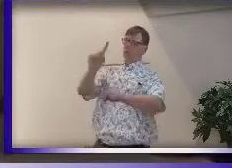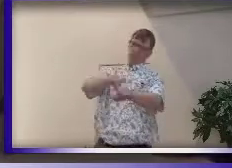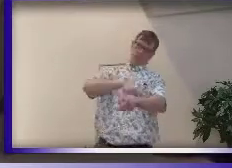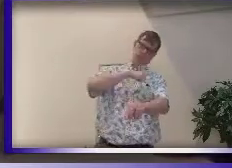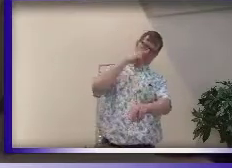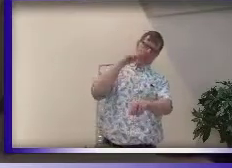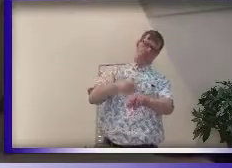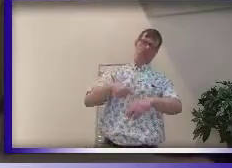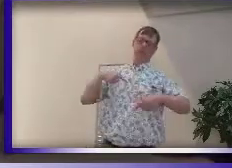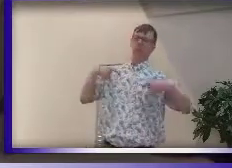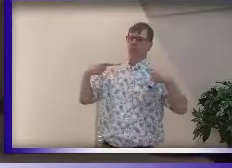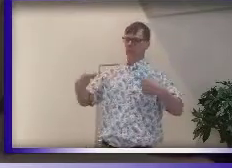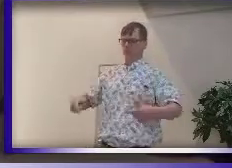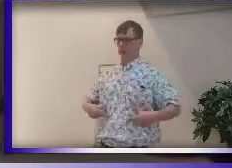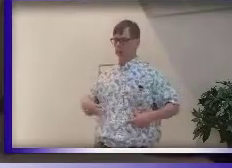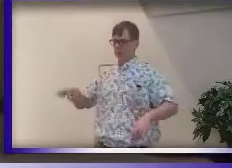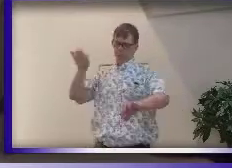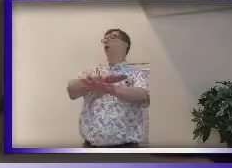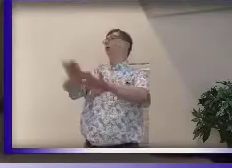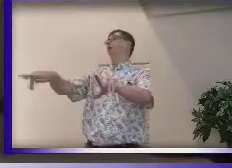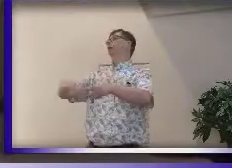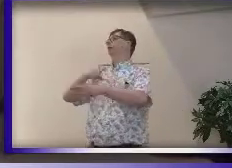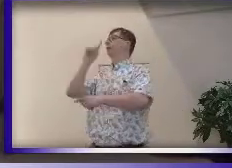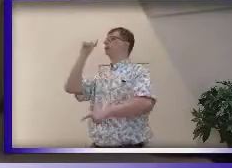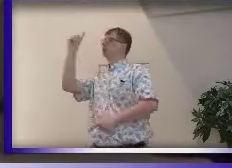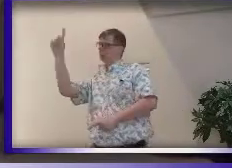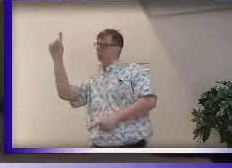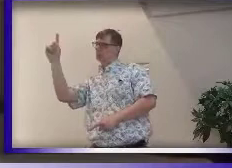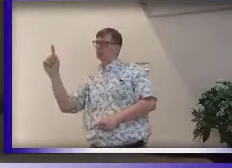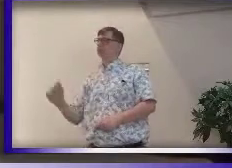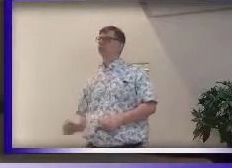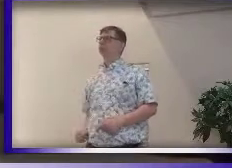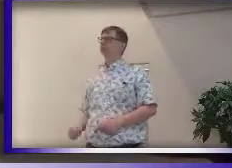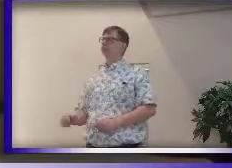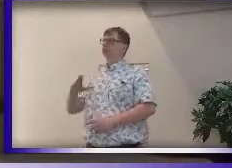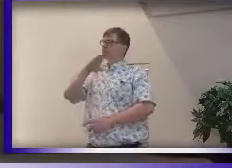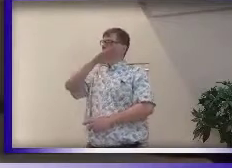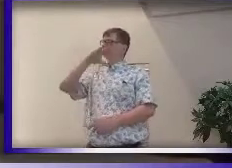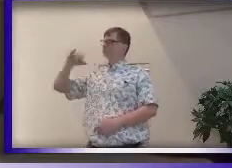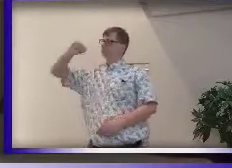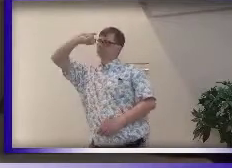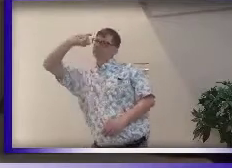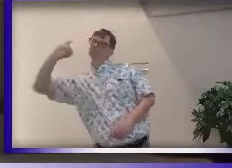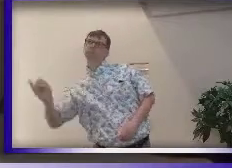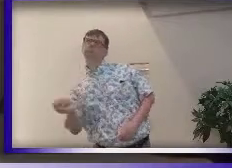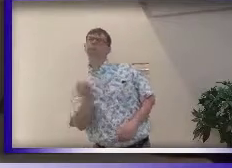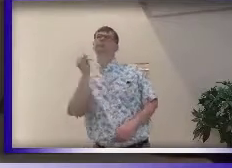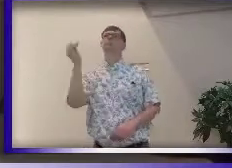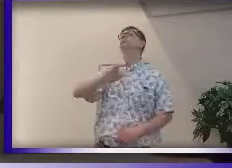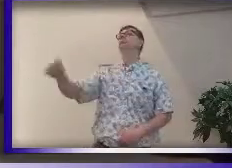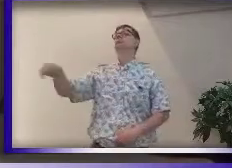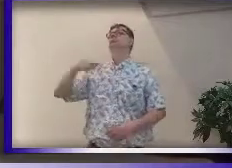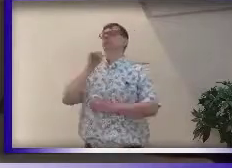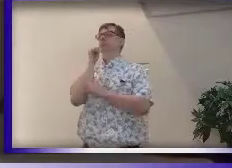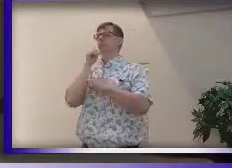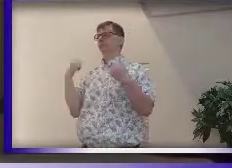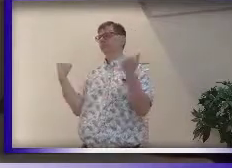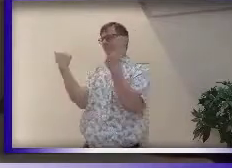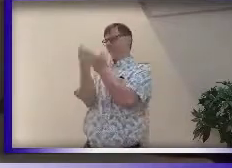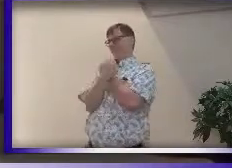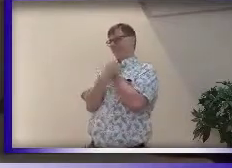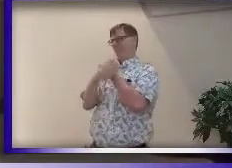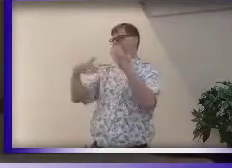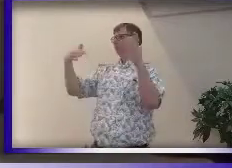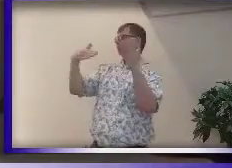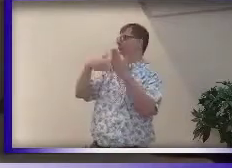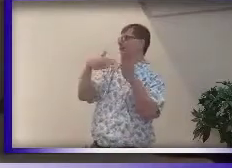and just being able to hug again. And then this is the first time in well over a year that I've